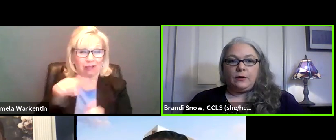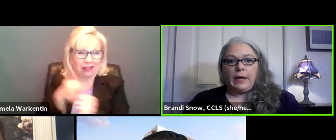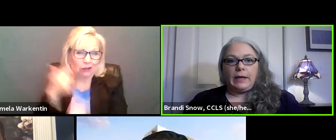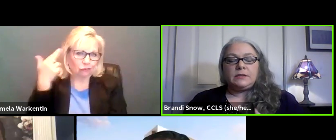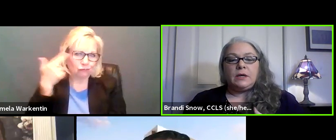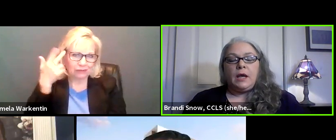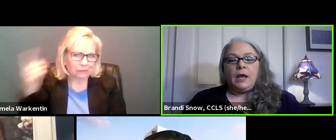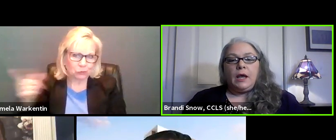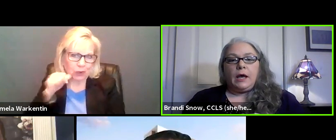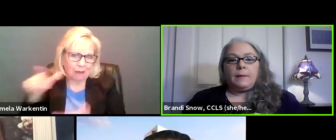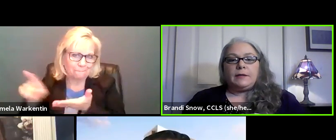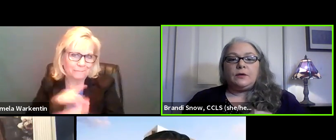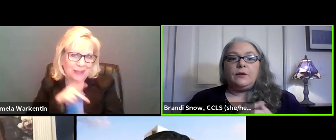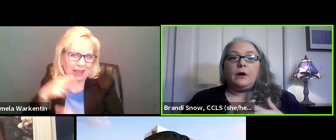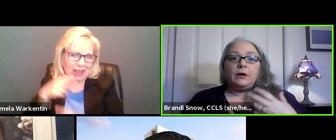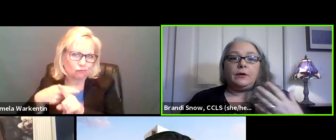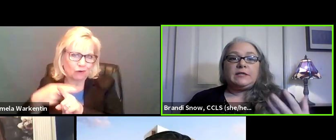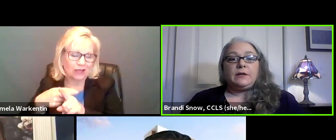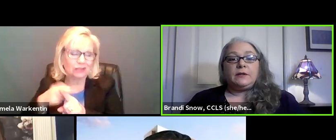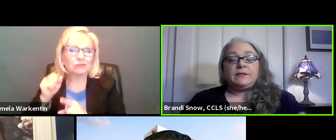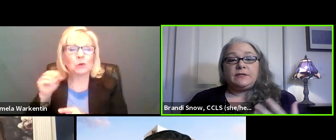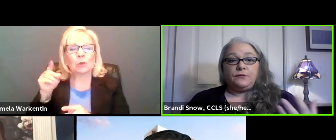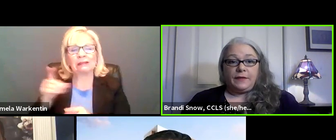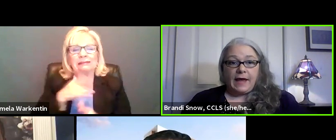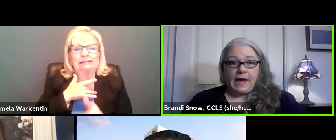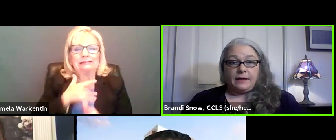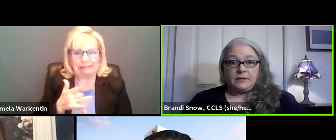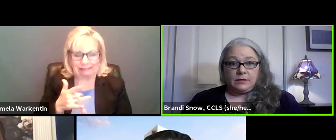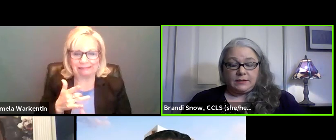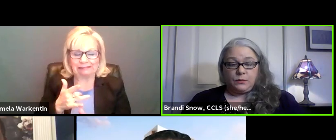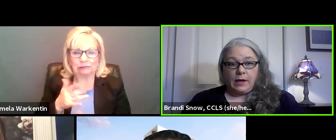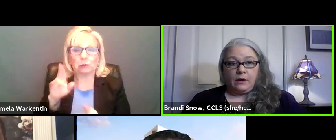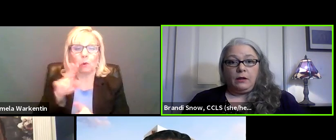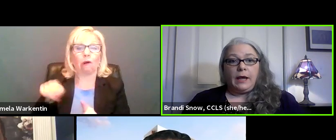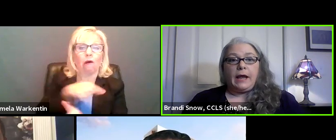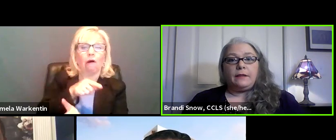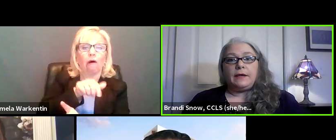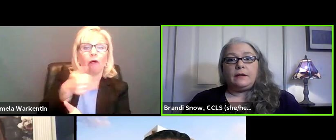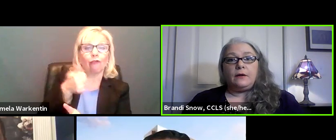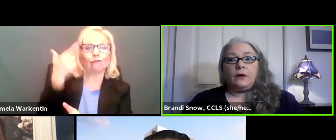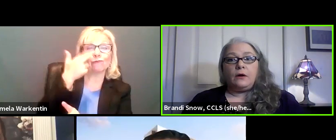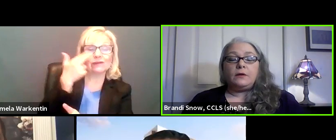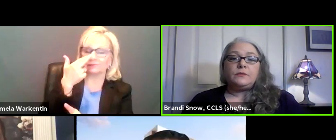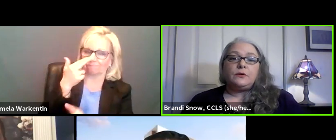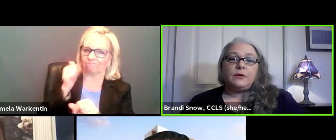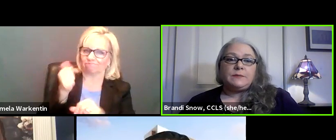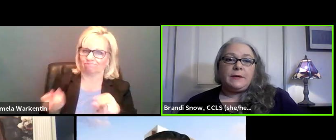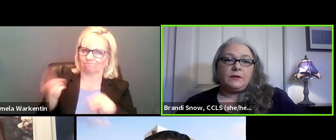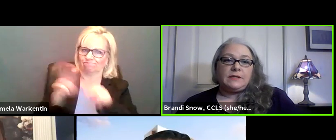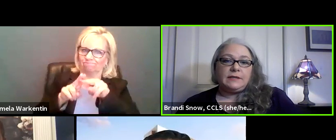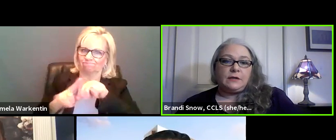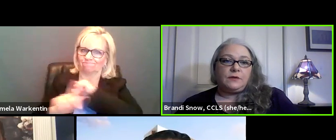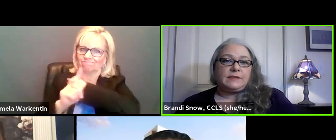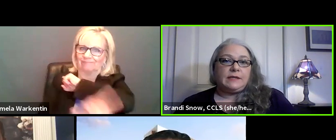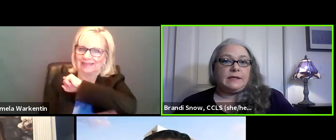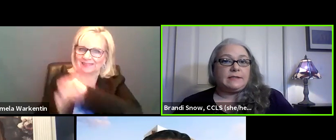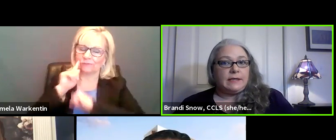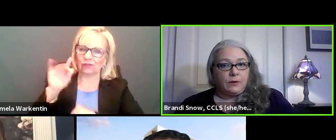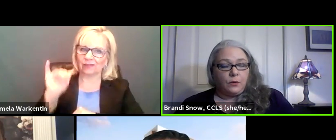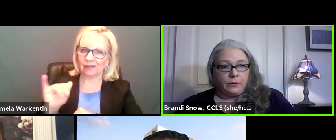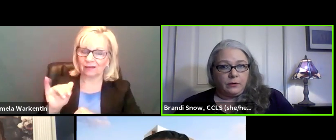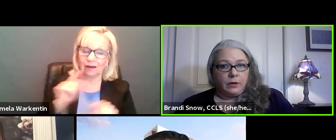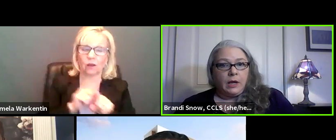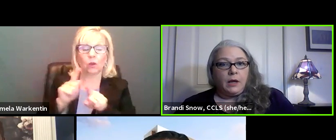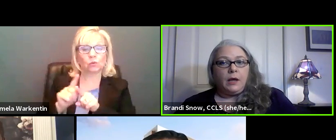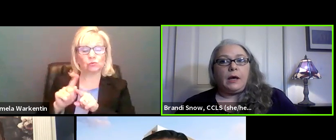paying your rent. And so there are increased penalties for that as well. And then there are also increased penalties under the